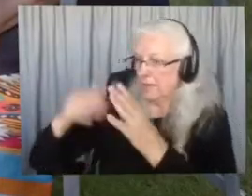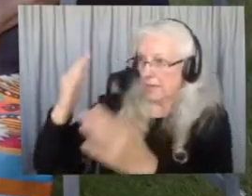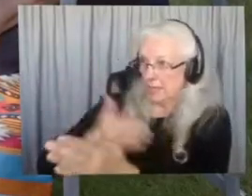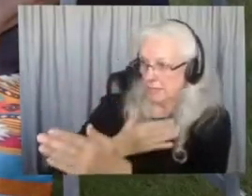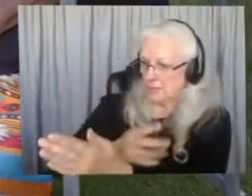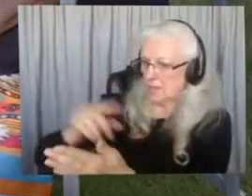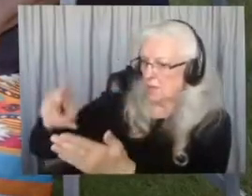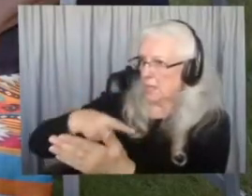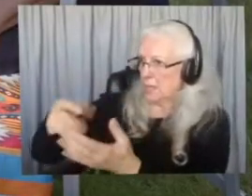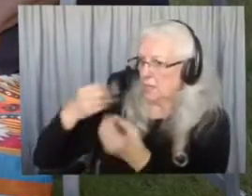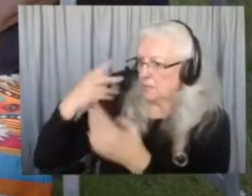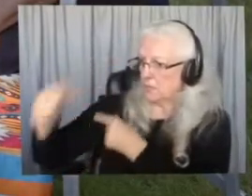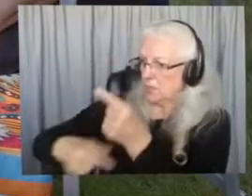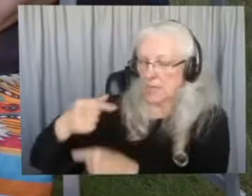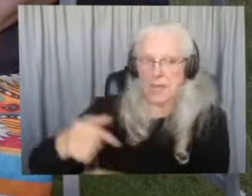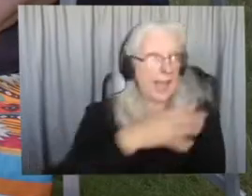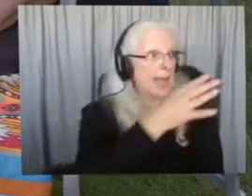gonna stop with me.